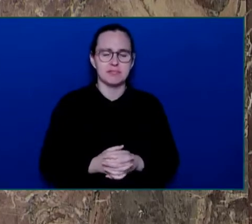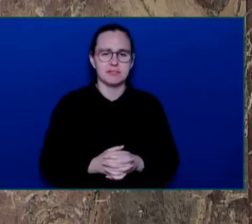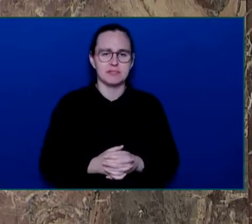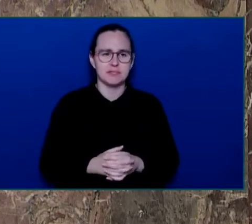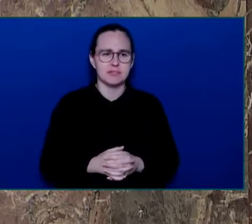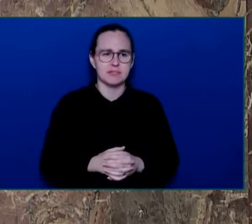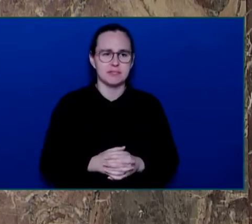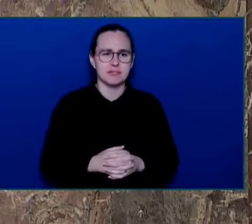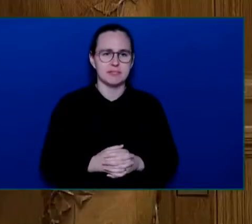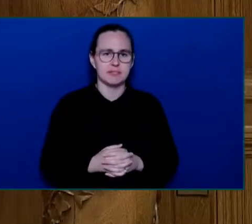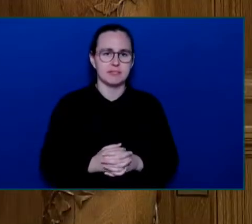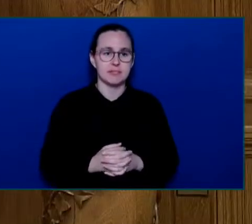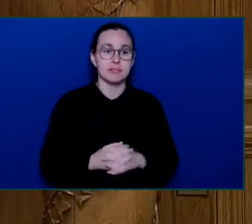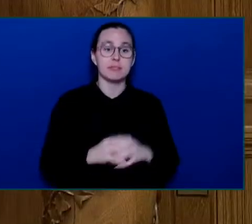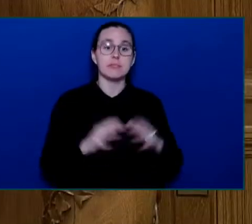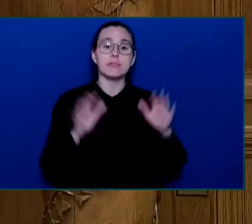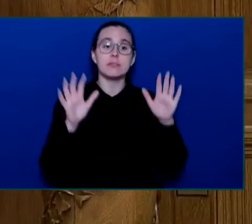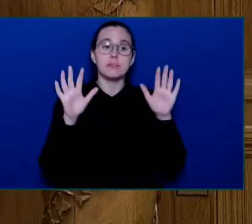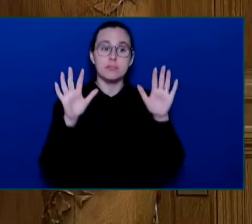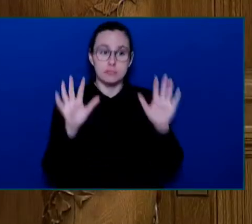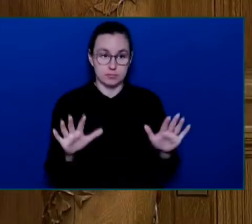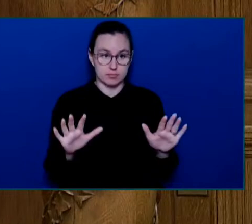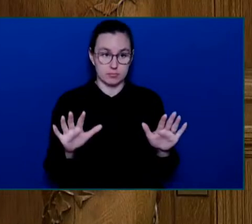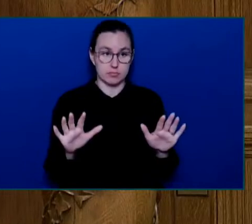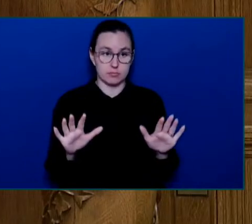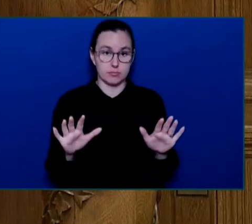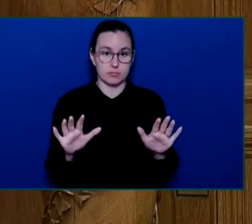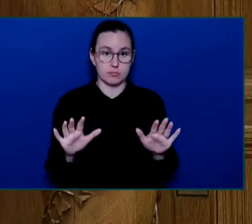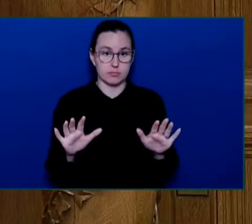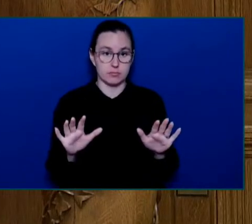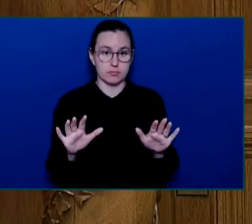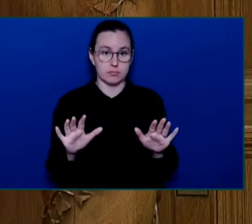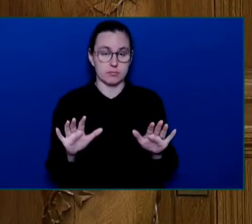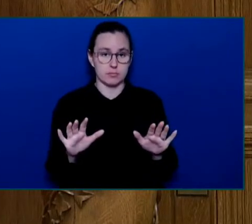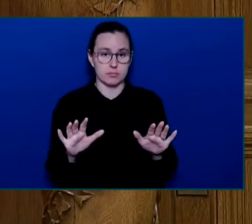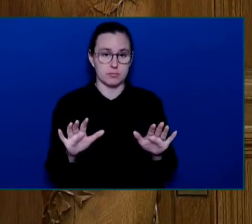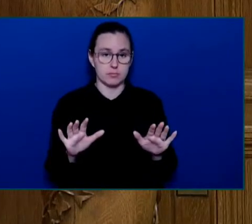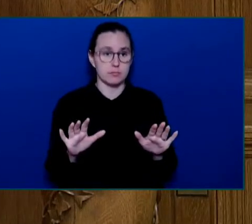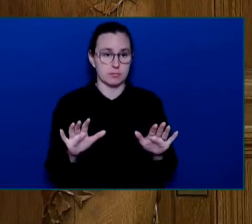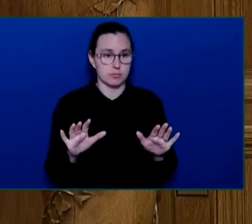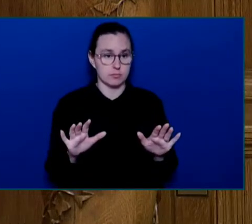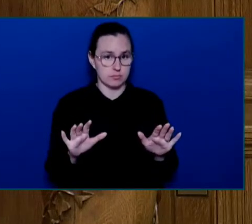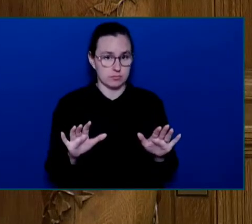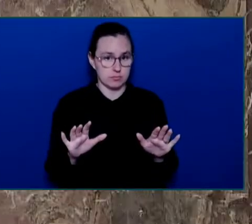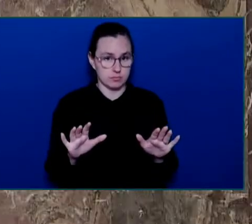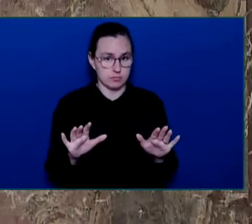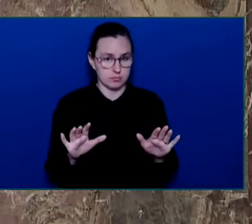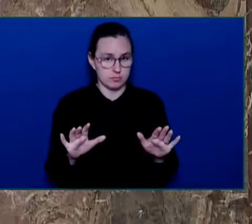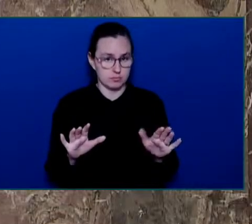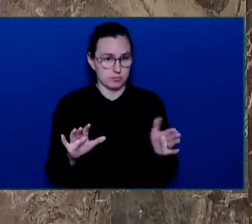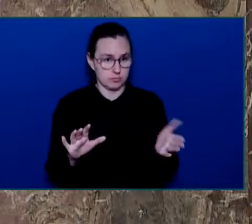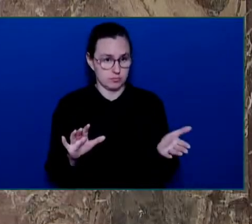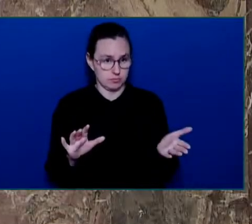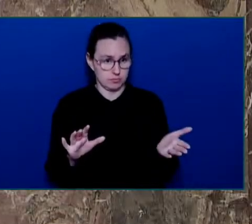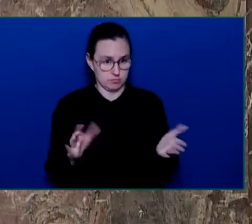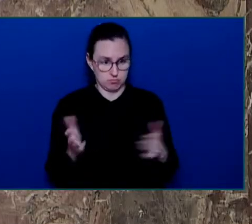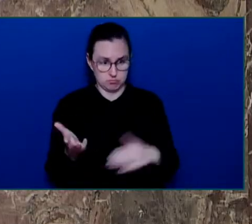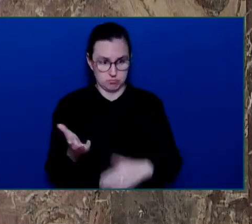Members, let's continue with the question period. All right. Minister has the